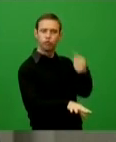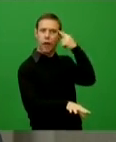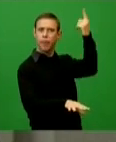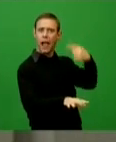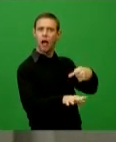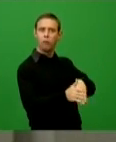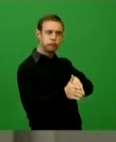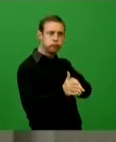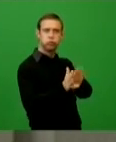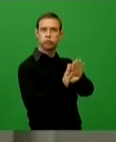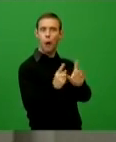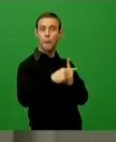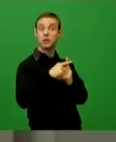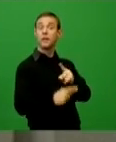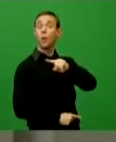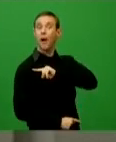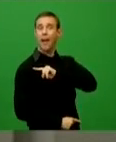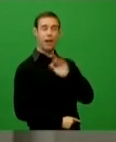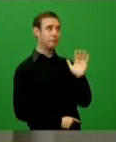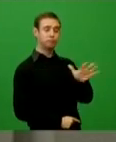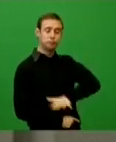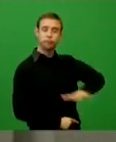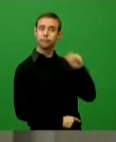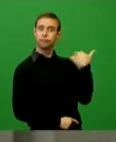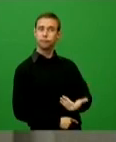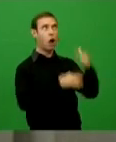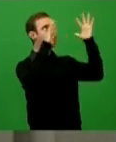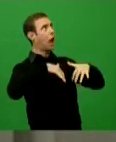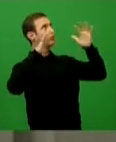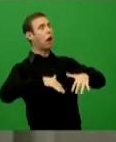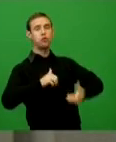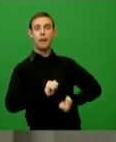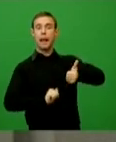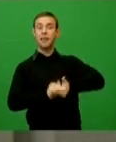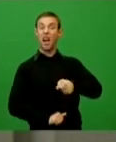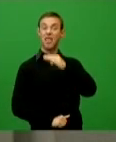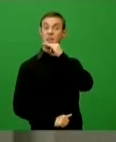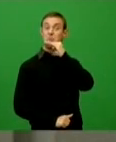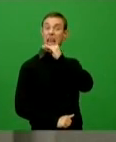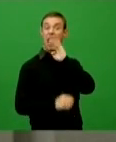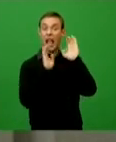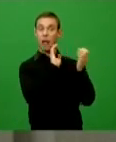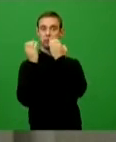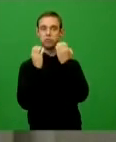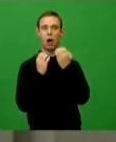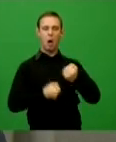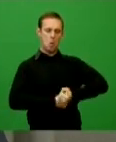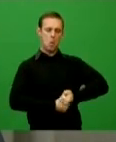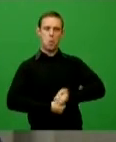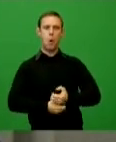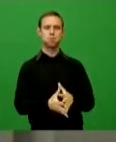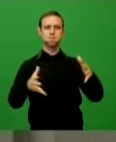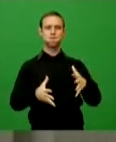growth following good rains in a number of regions and improved maize crop estimates.